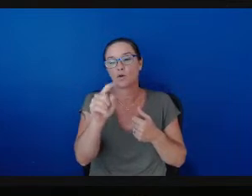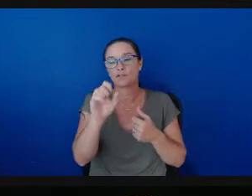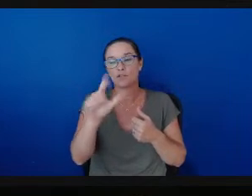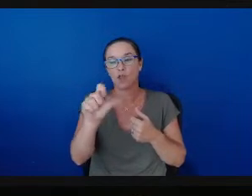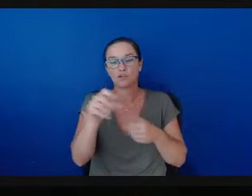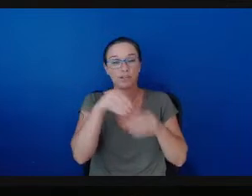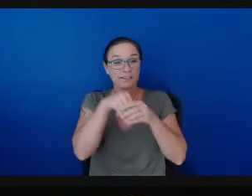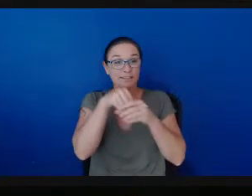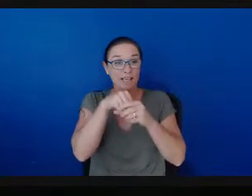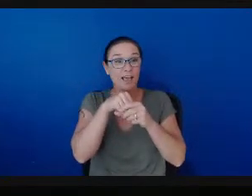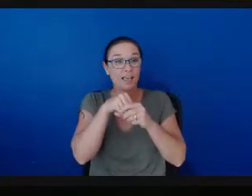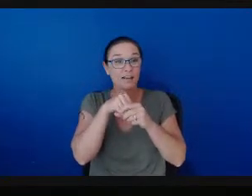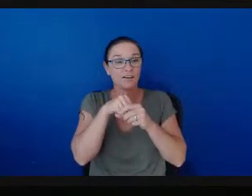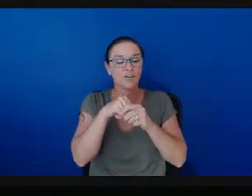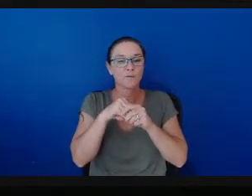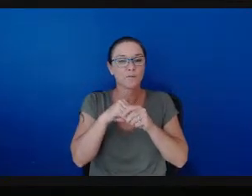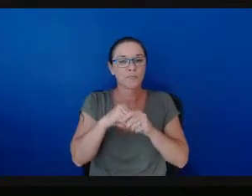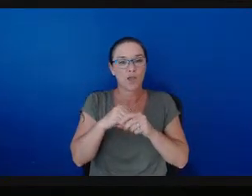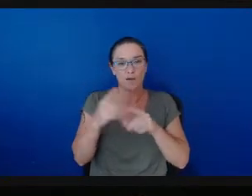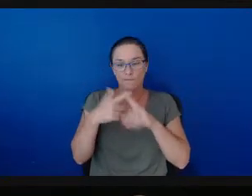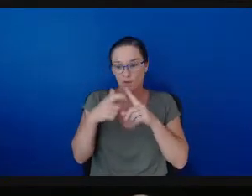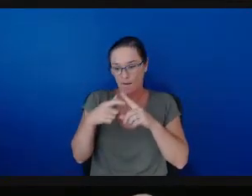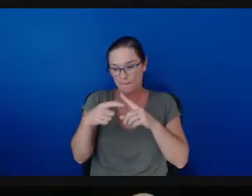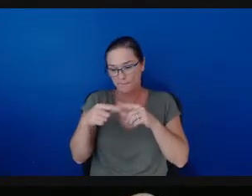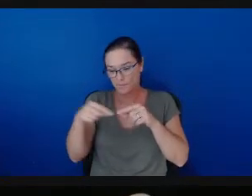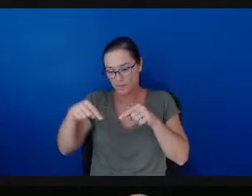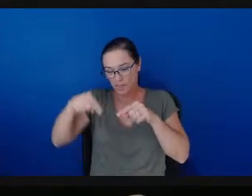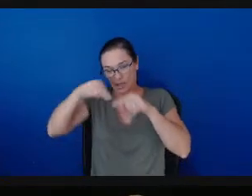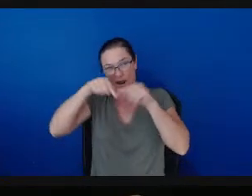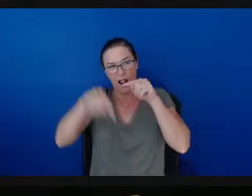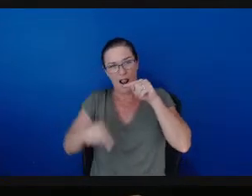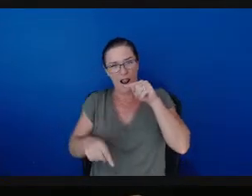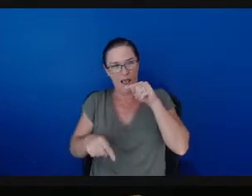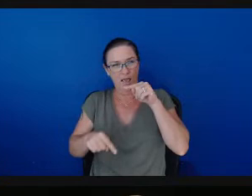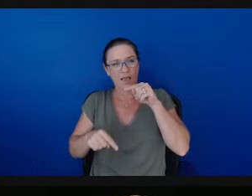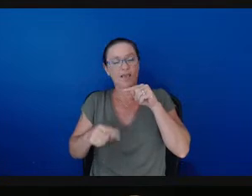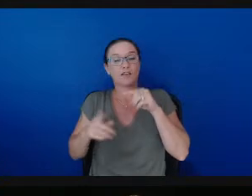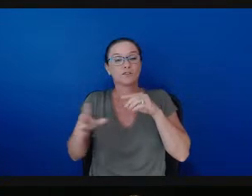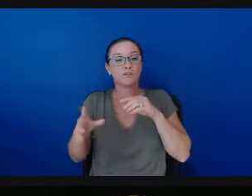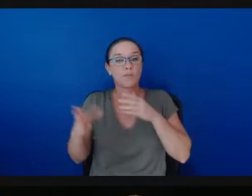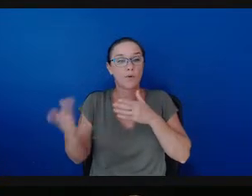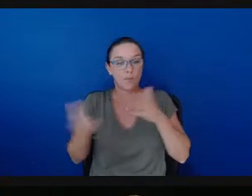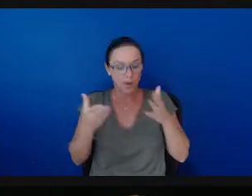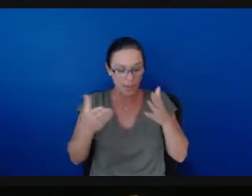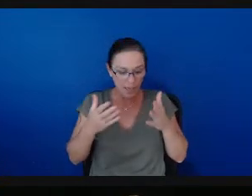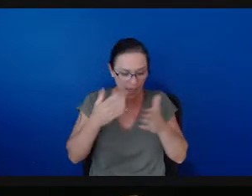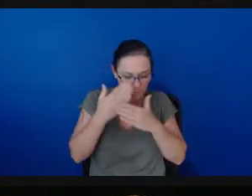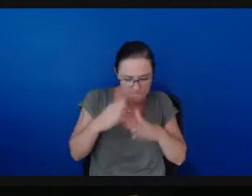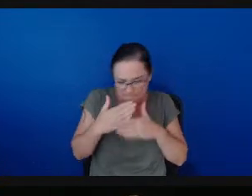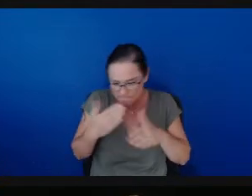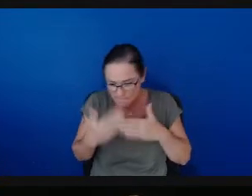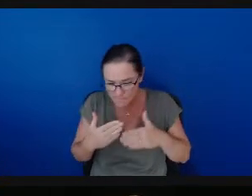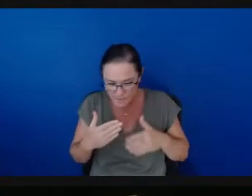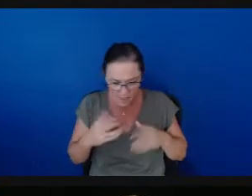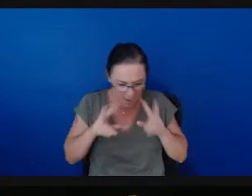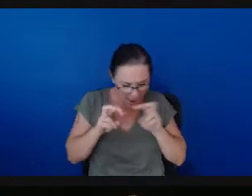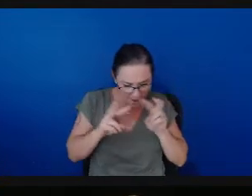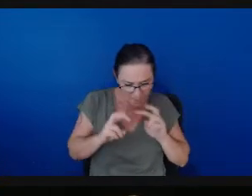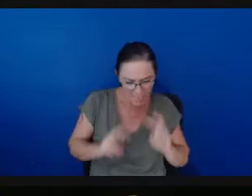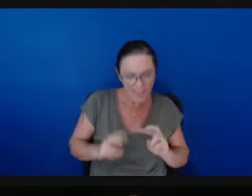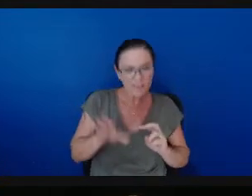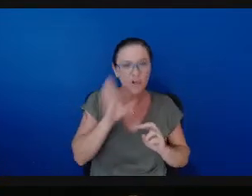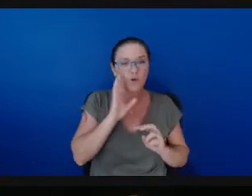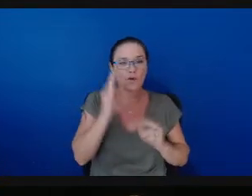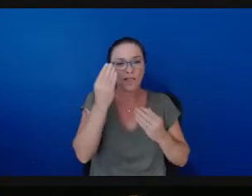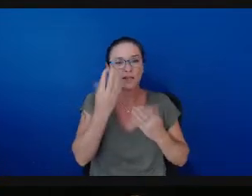and transport to the top of the volcano. And so they'll take that, measure it, crush it up, analyze all the chemistry of it, and that'll tell us